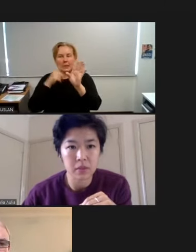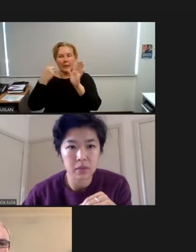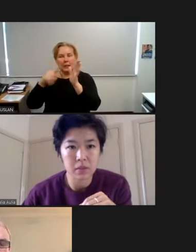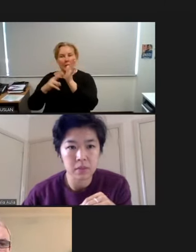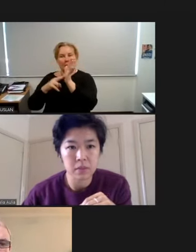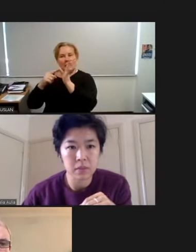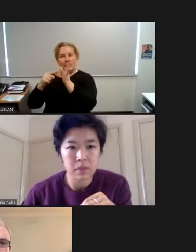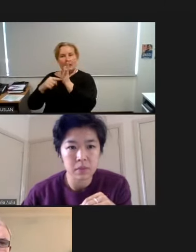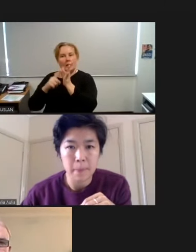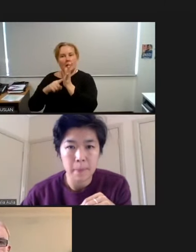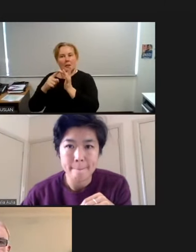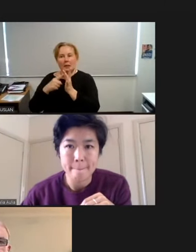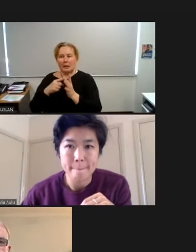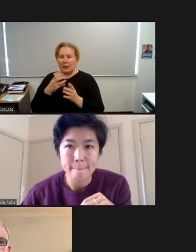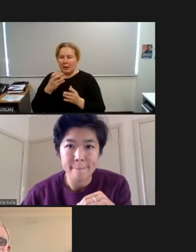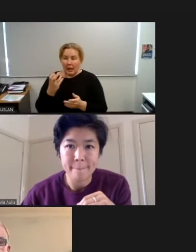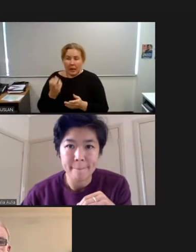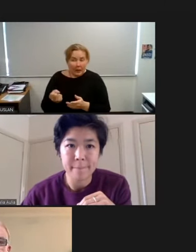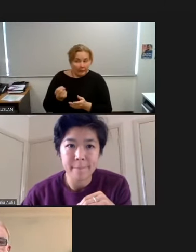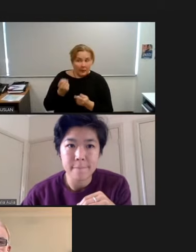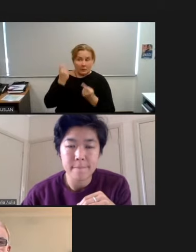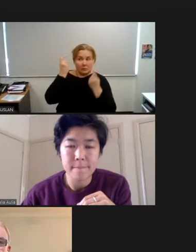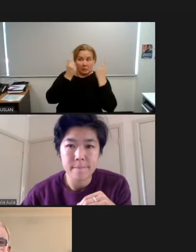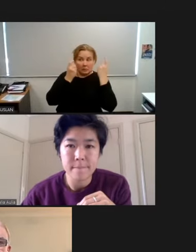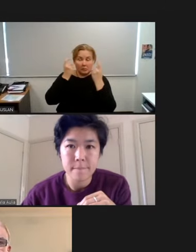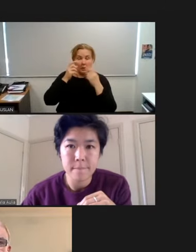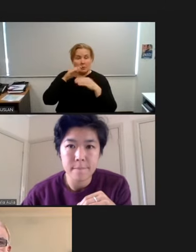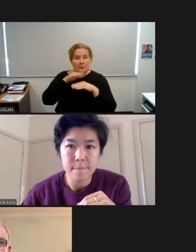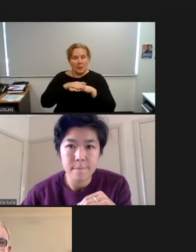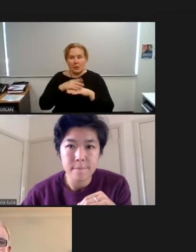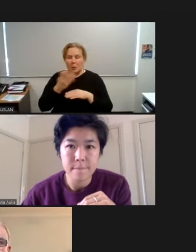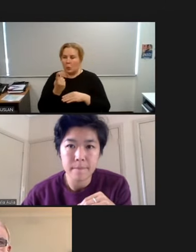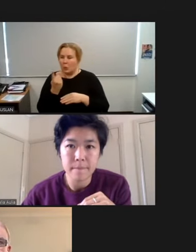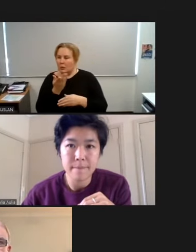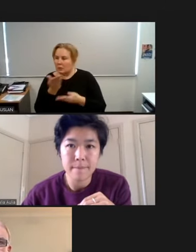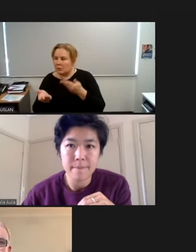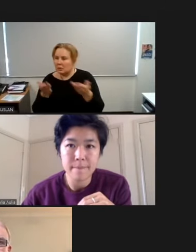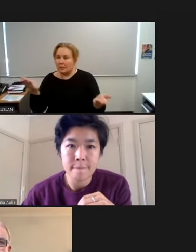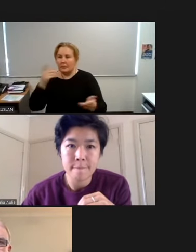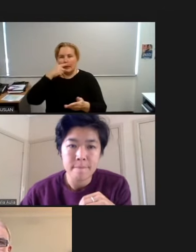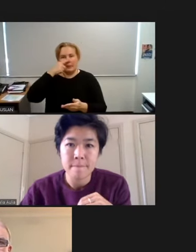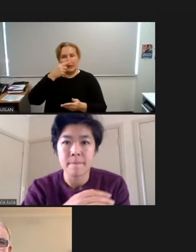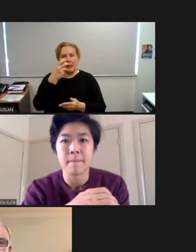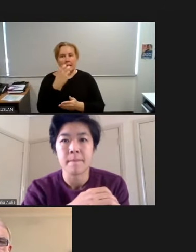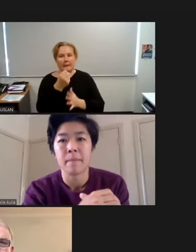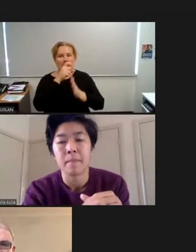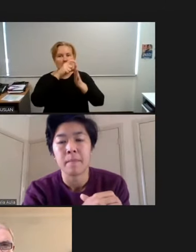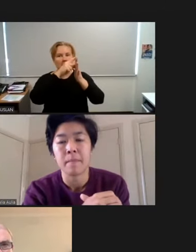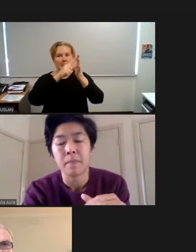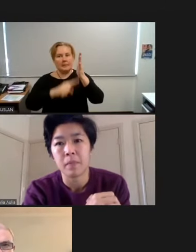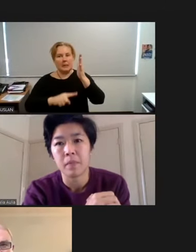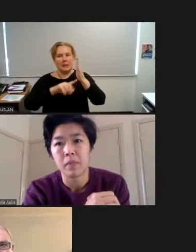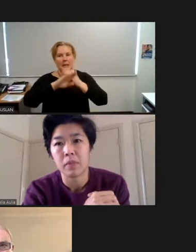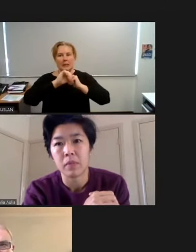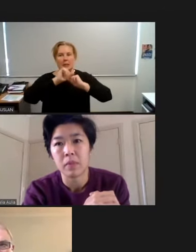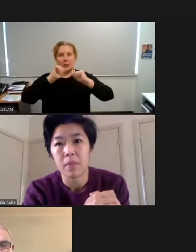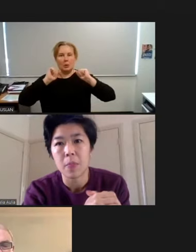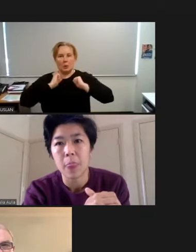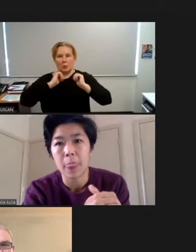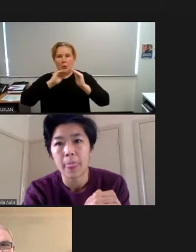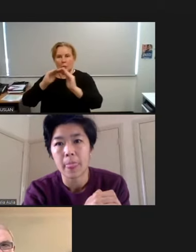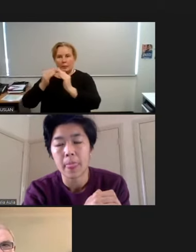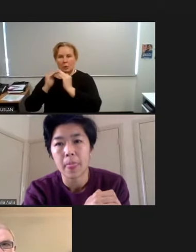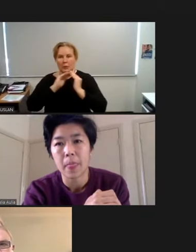any particular consideration been given to people with disability in our community? And I guess I'm thinking about any material that can be